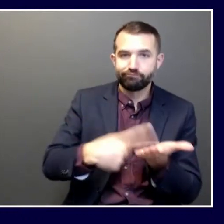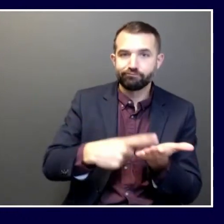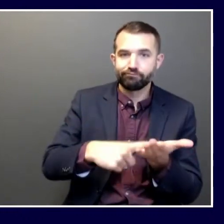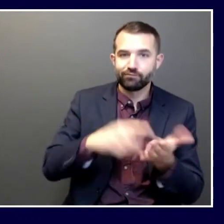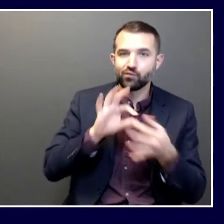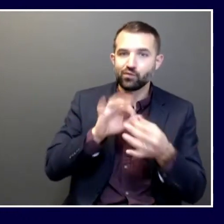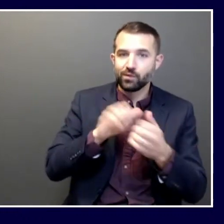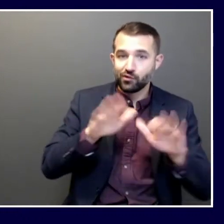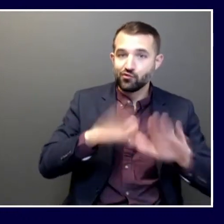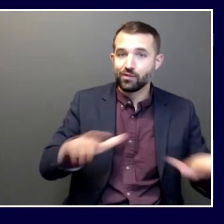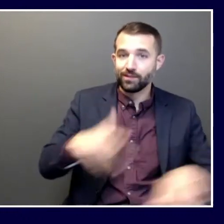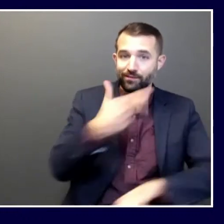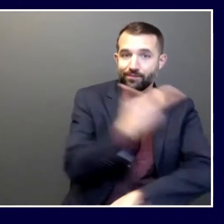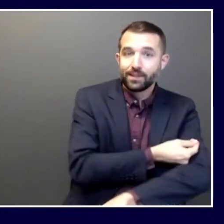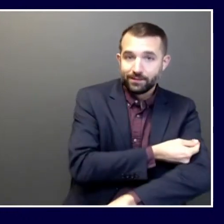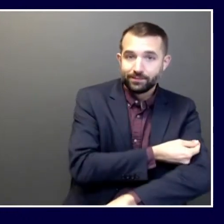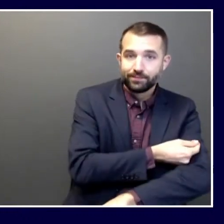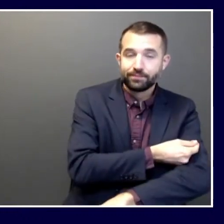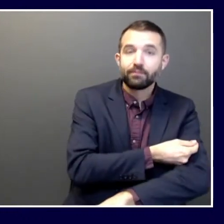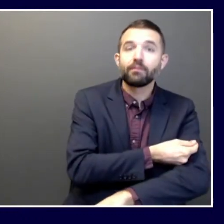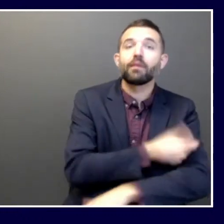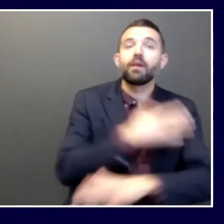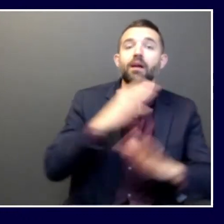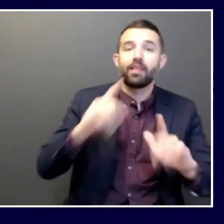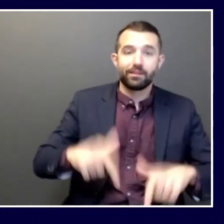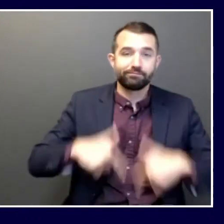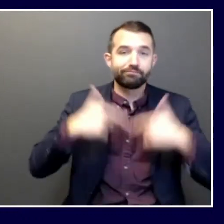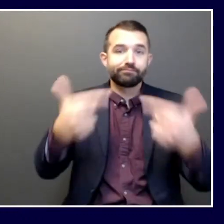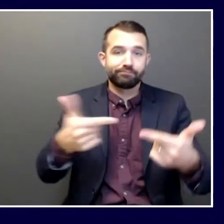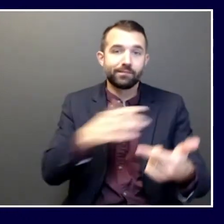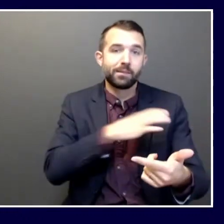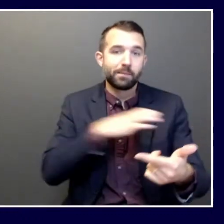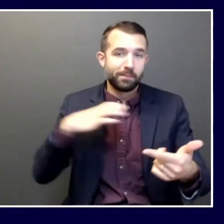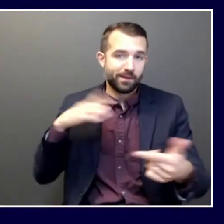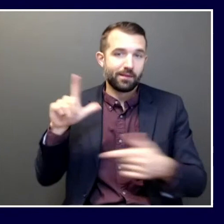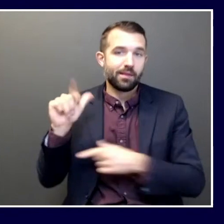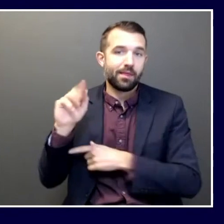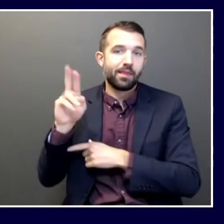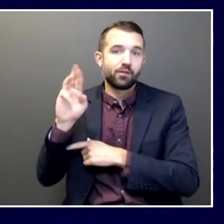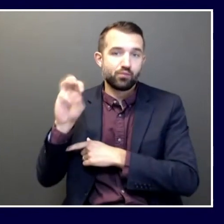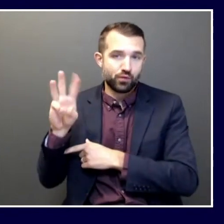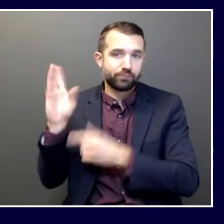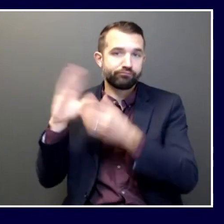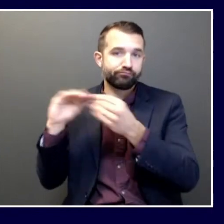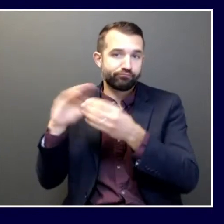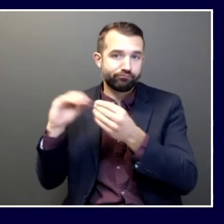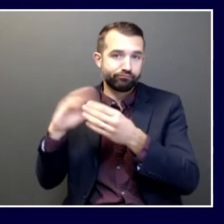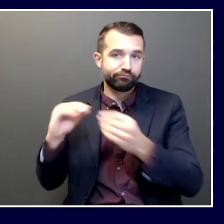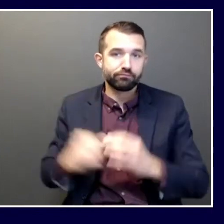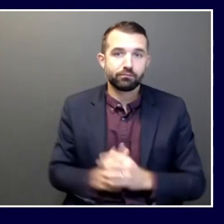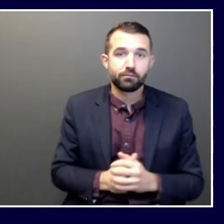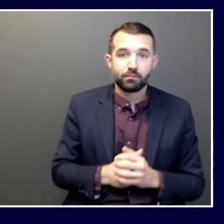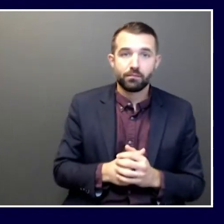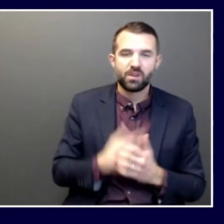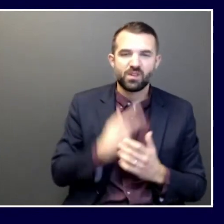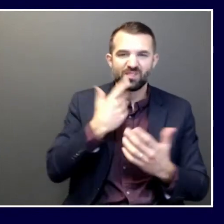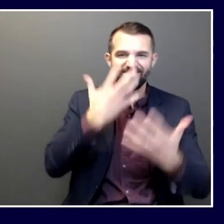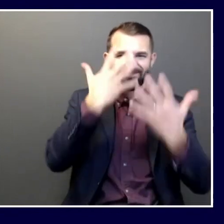over to Commissioner Wambrew. We begin today's update on another sad and somber